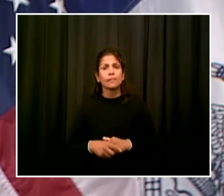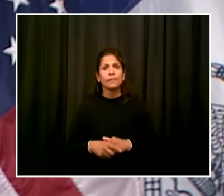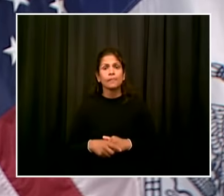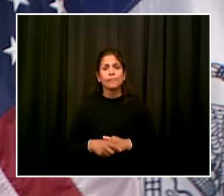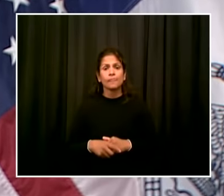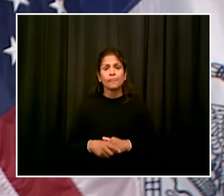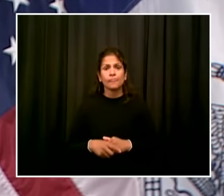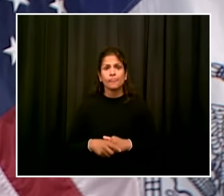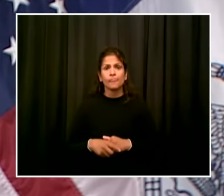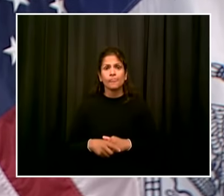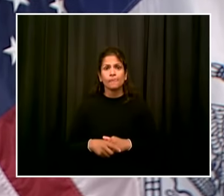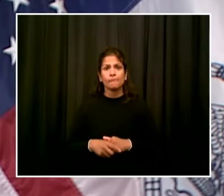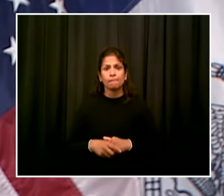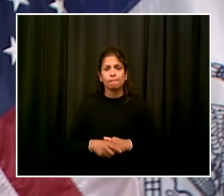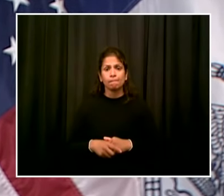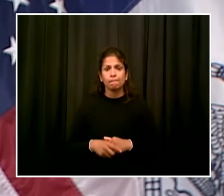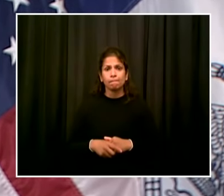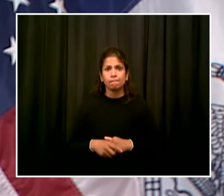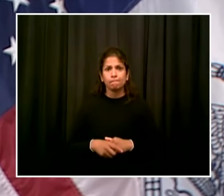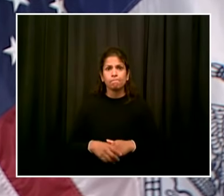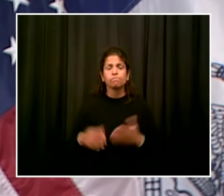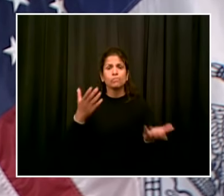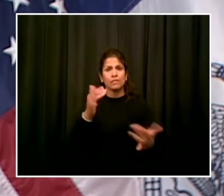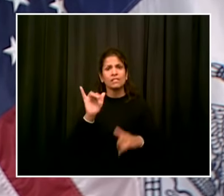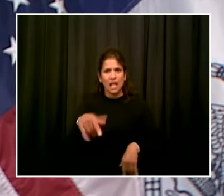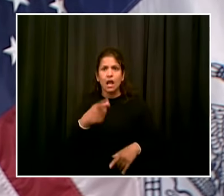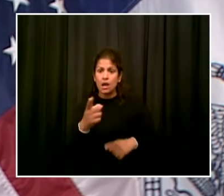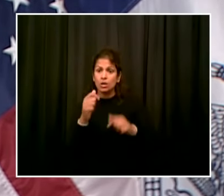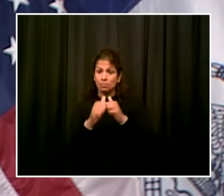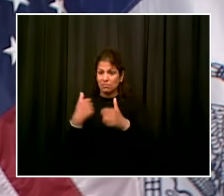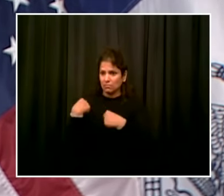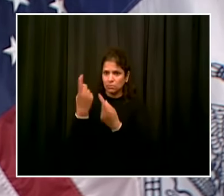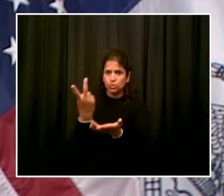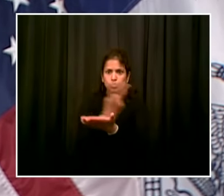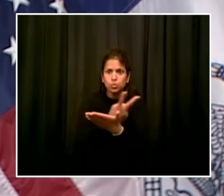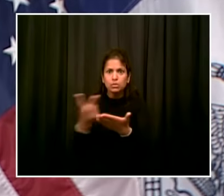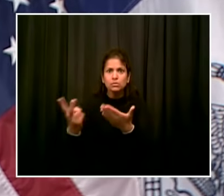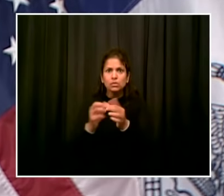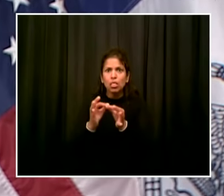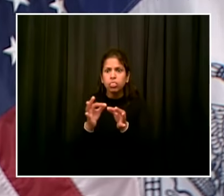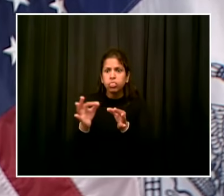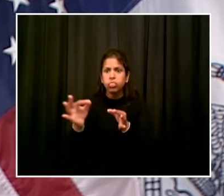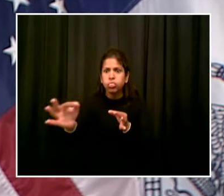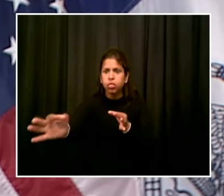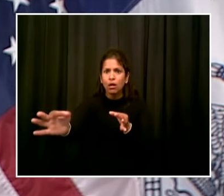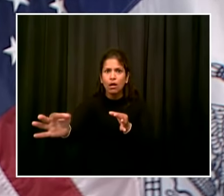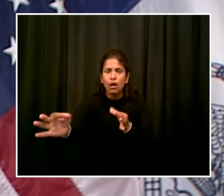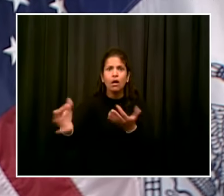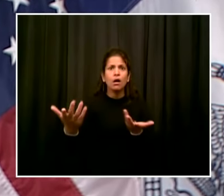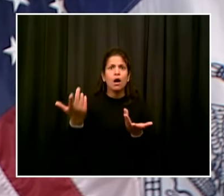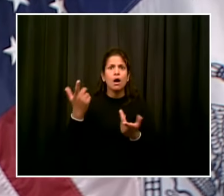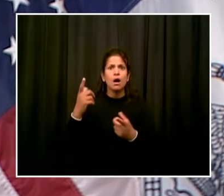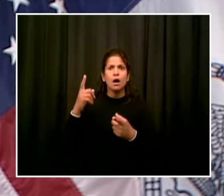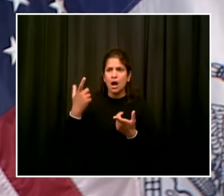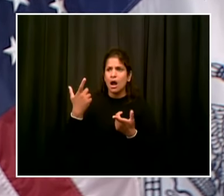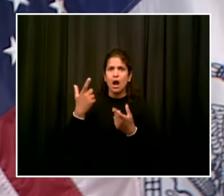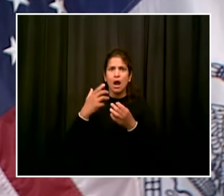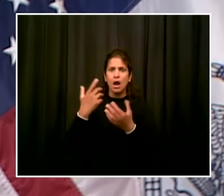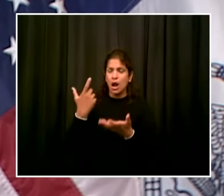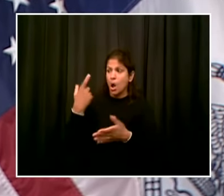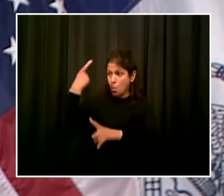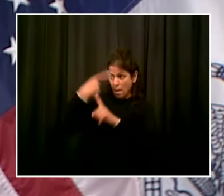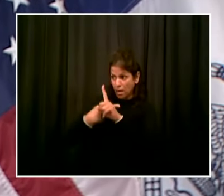announce this 2-week deadline, we already have a case that doesn't appear to be meeting that timeline. Yeah, no, I disagree with you respectfully, Yoav. The